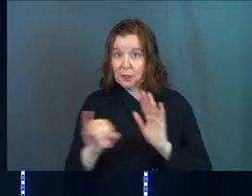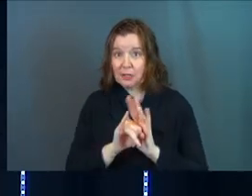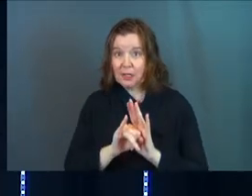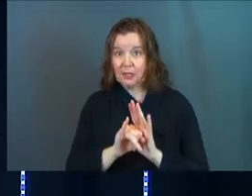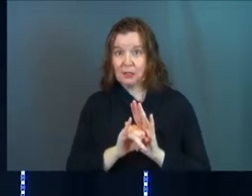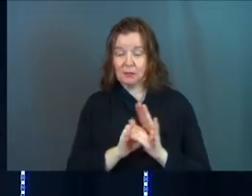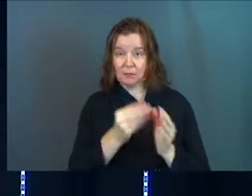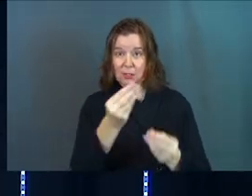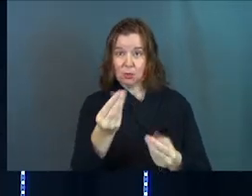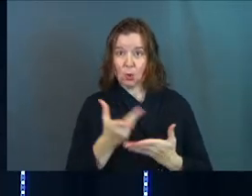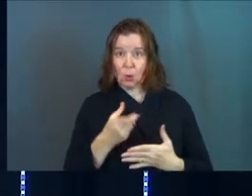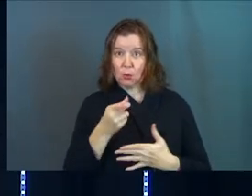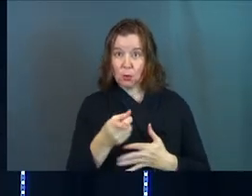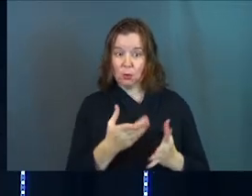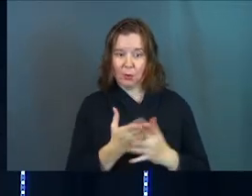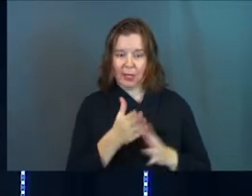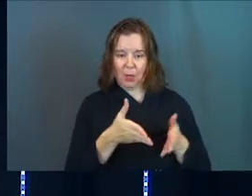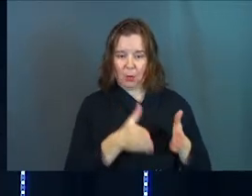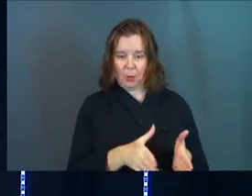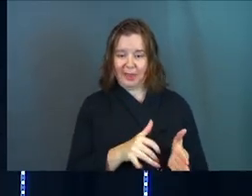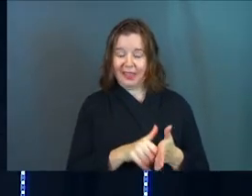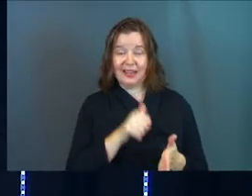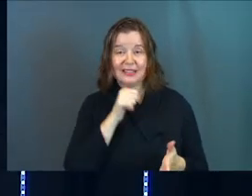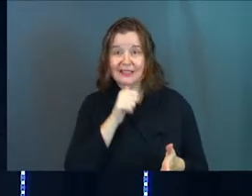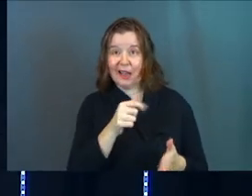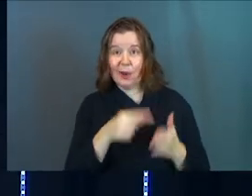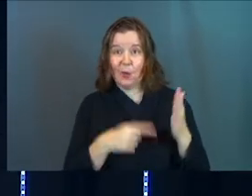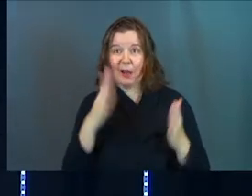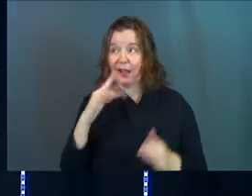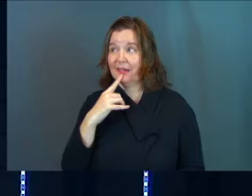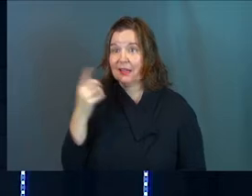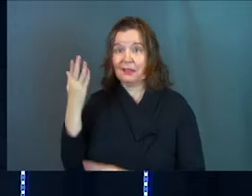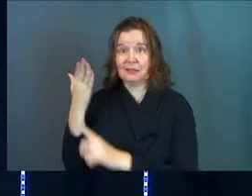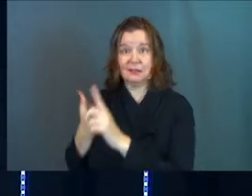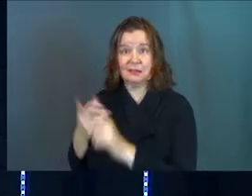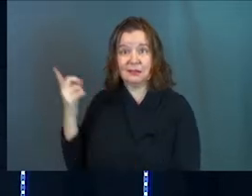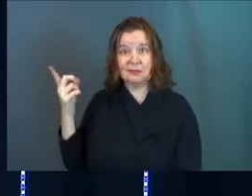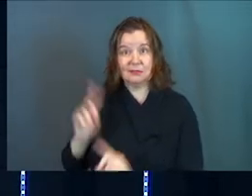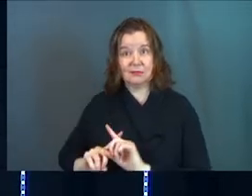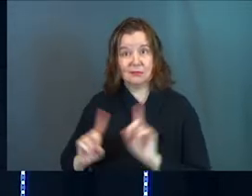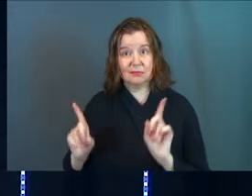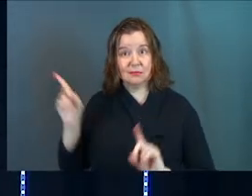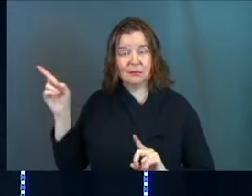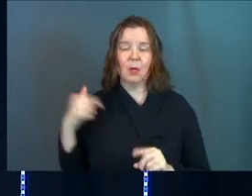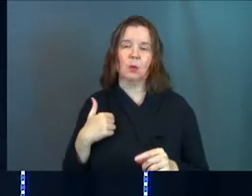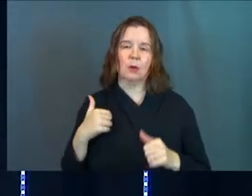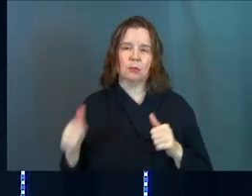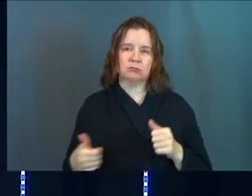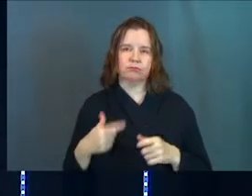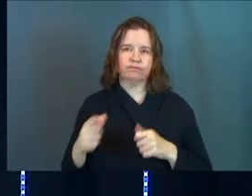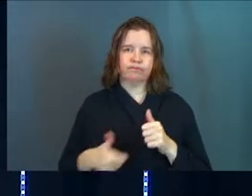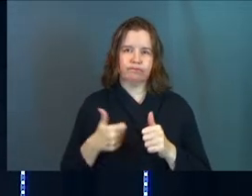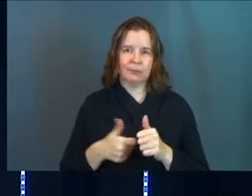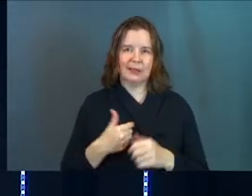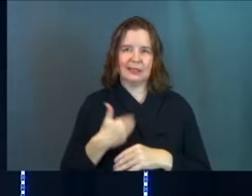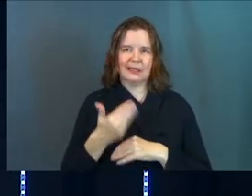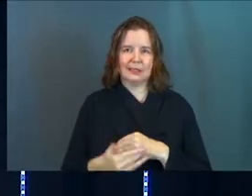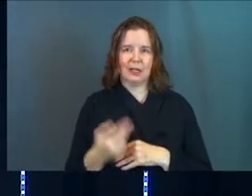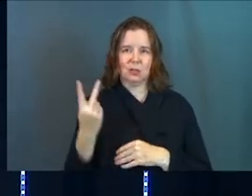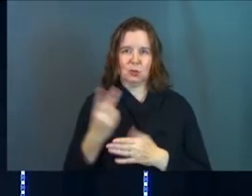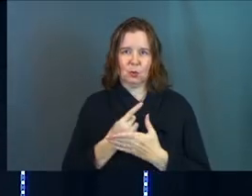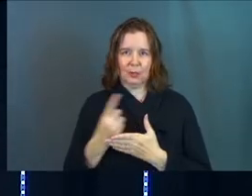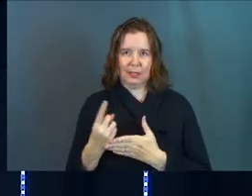been communicated to you in a way that is not what God says it is? So we're going to go after that these next